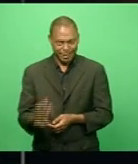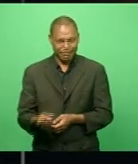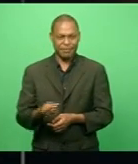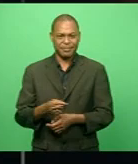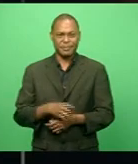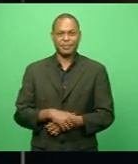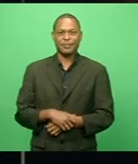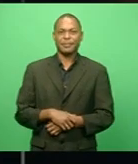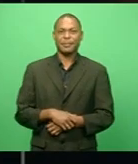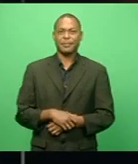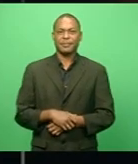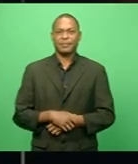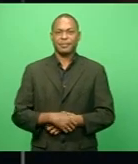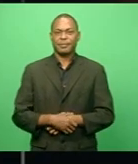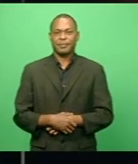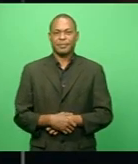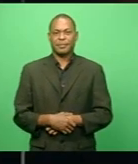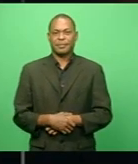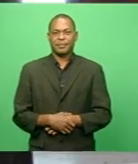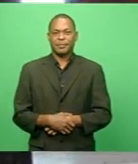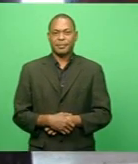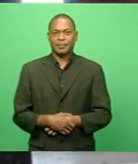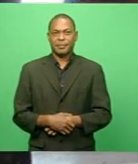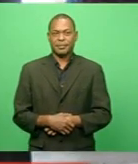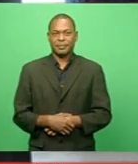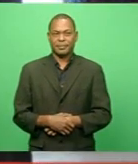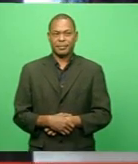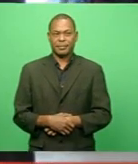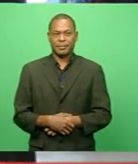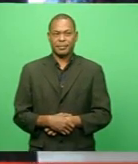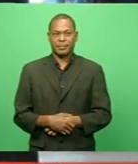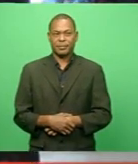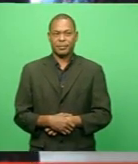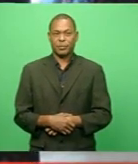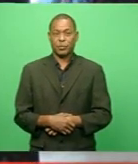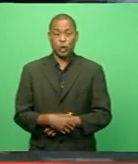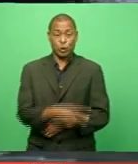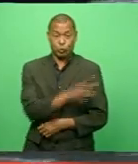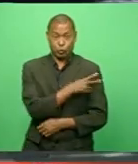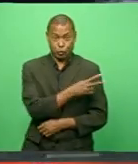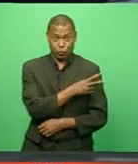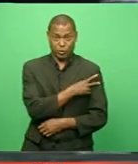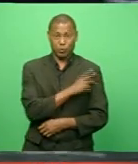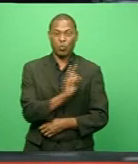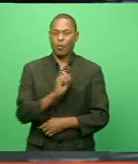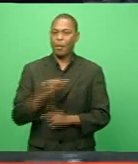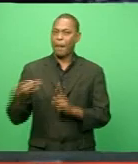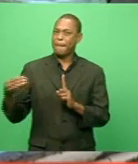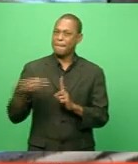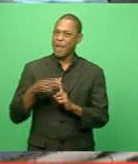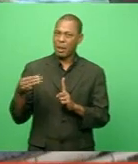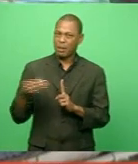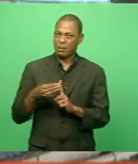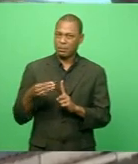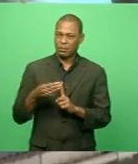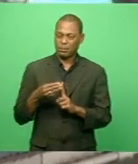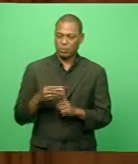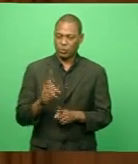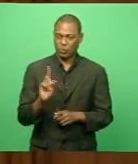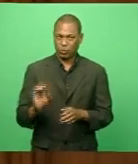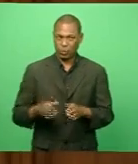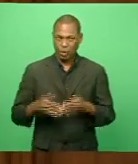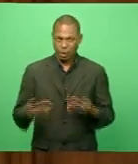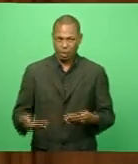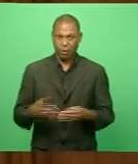sustainability. Venina Rakautonga reports. Food security remains a priority for the Ministry of Fisheries during these times.